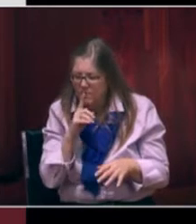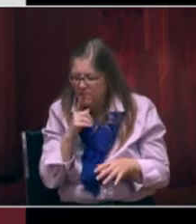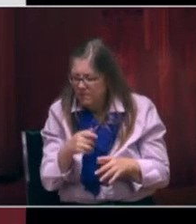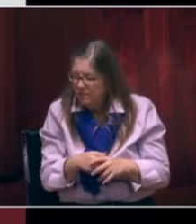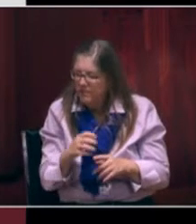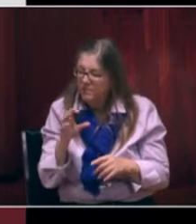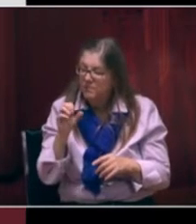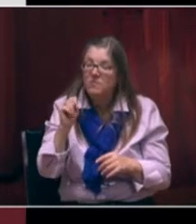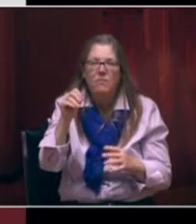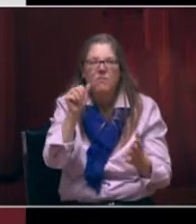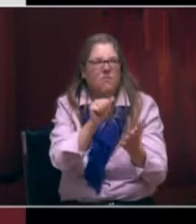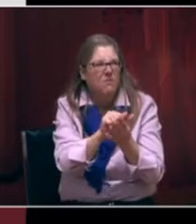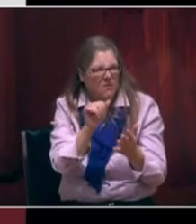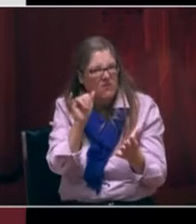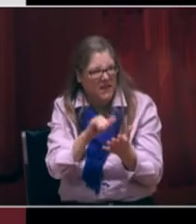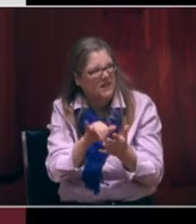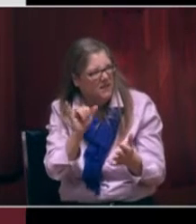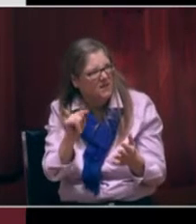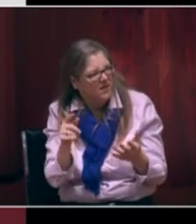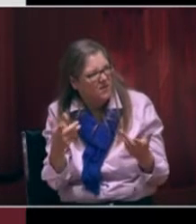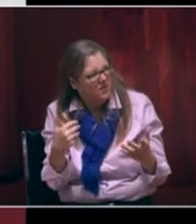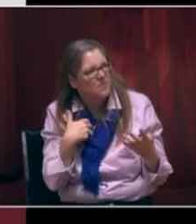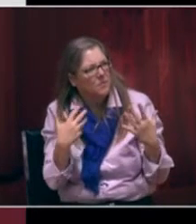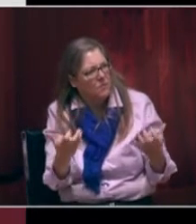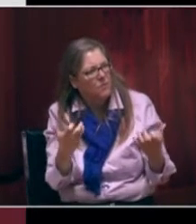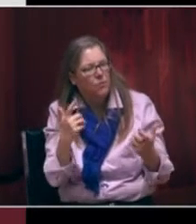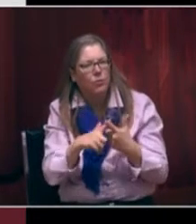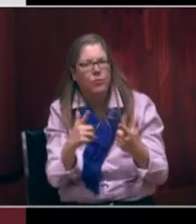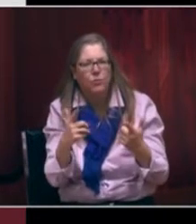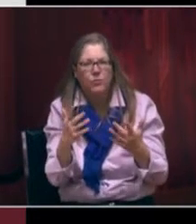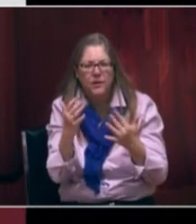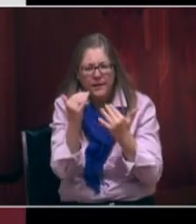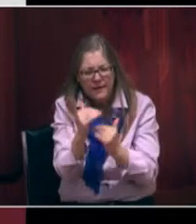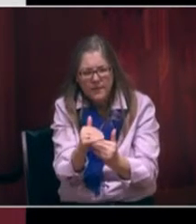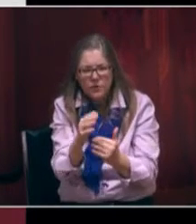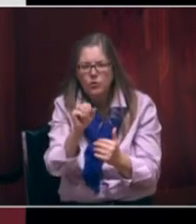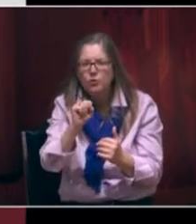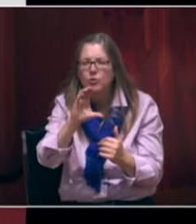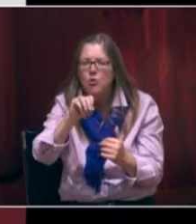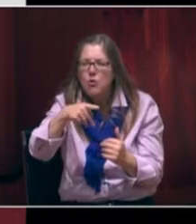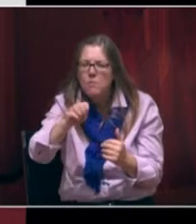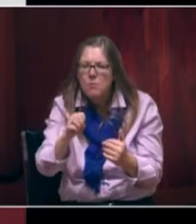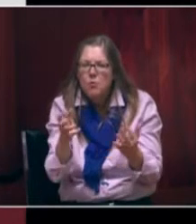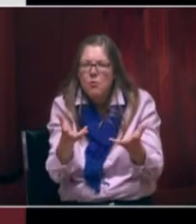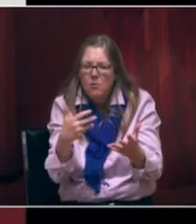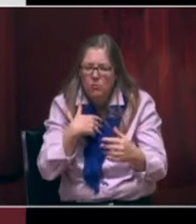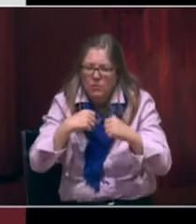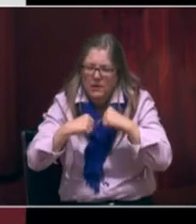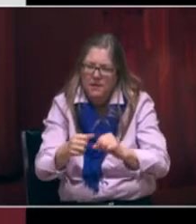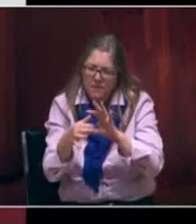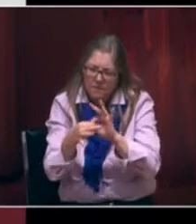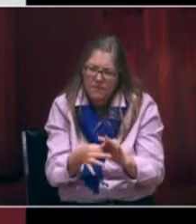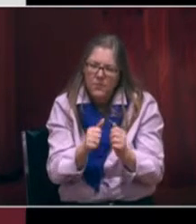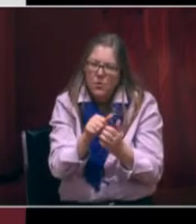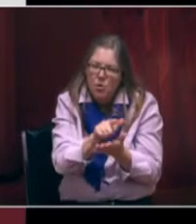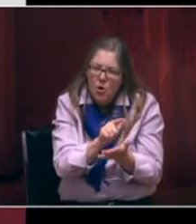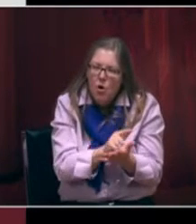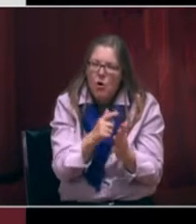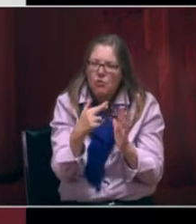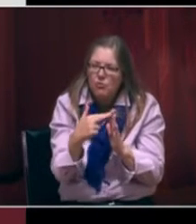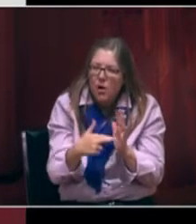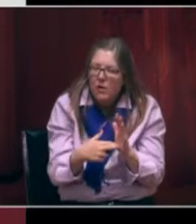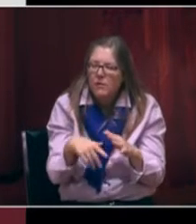So that was it. The CUI program is house cleaning. We really wanted to limit the scope of what we were protecting to only those categories. Now, I'm going to talk a little bit more about what